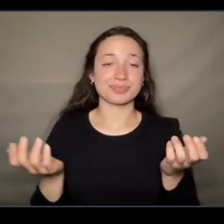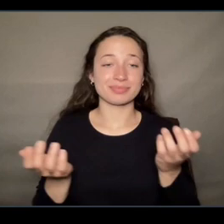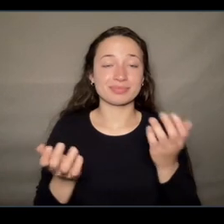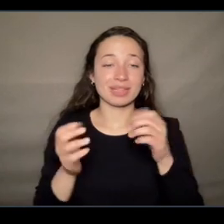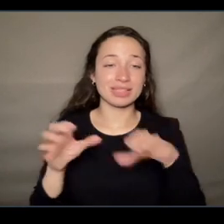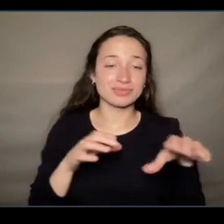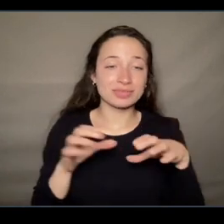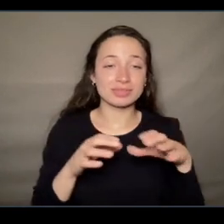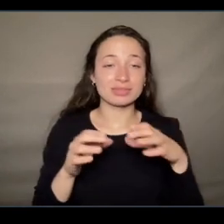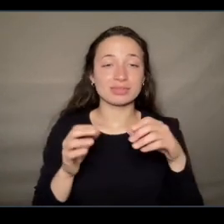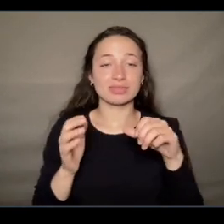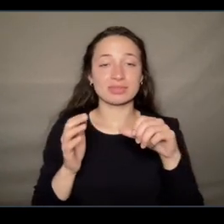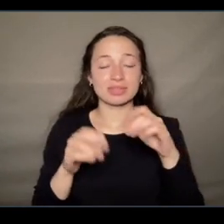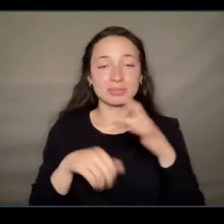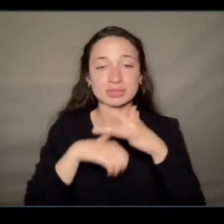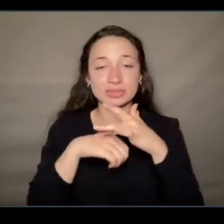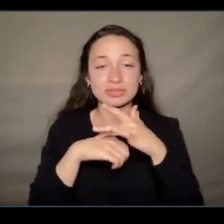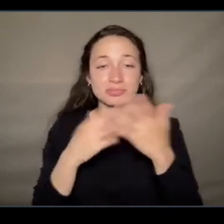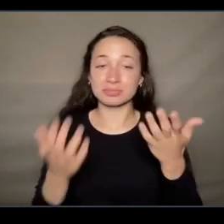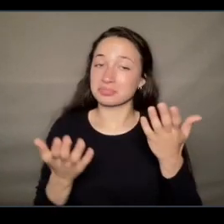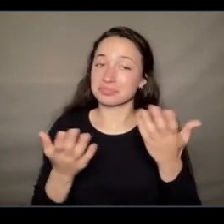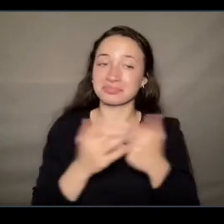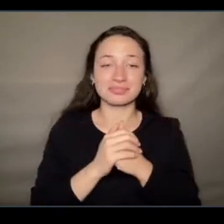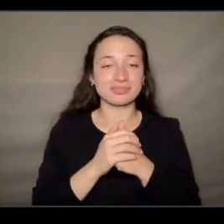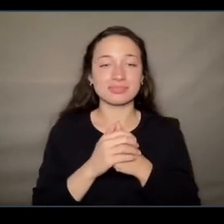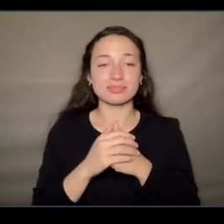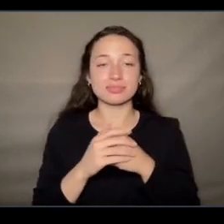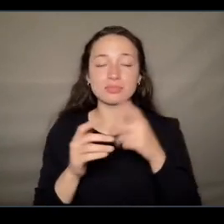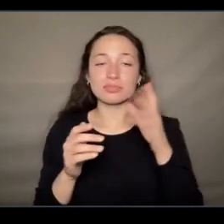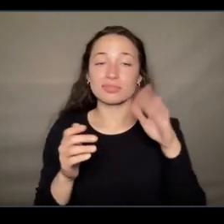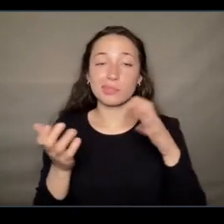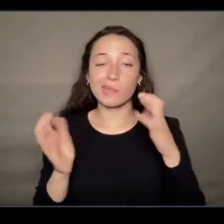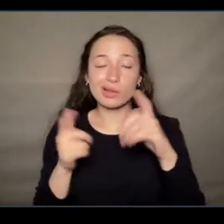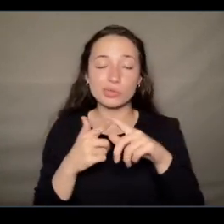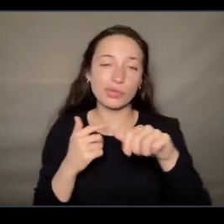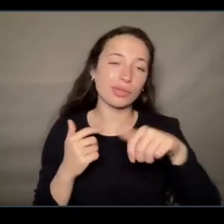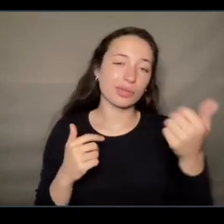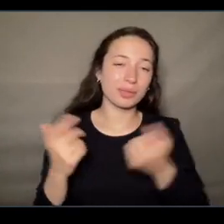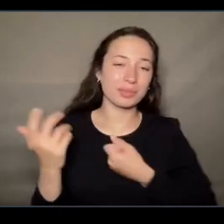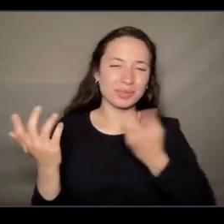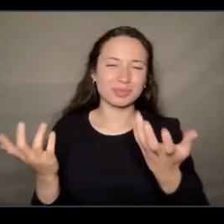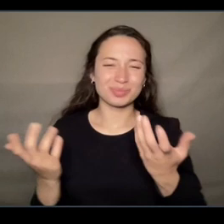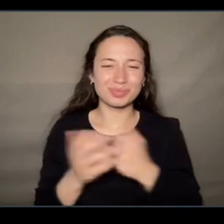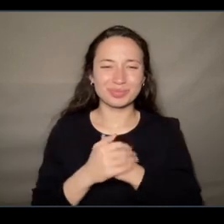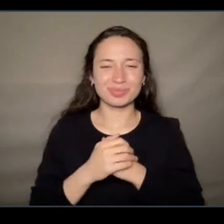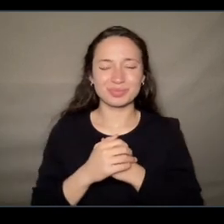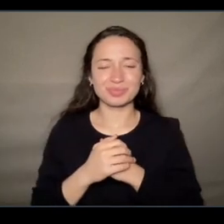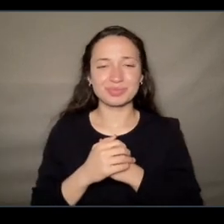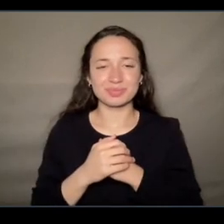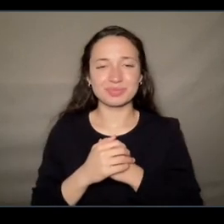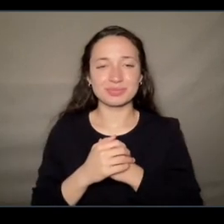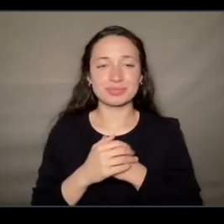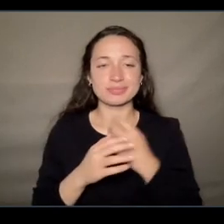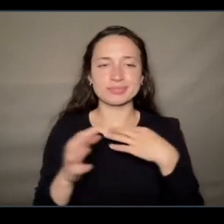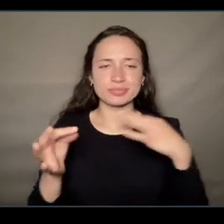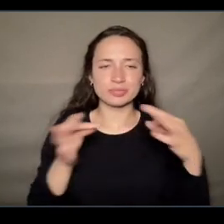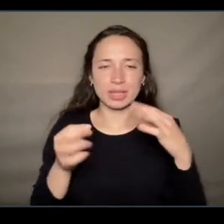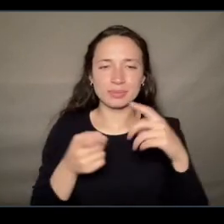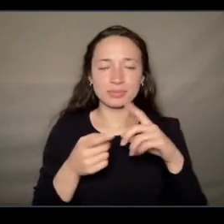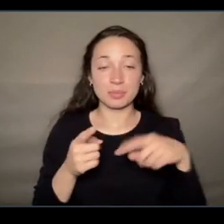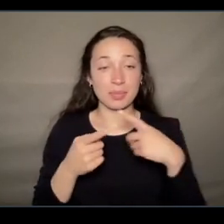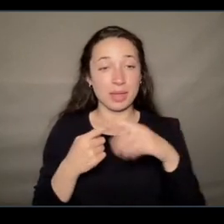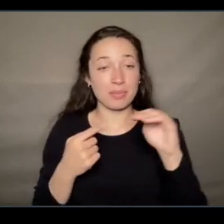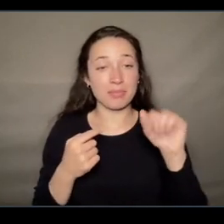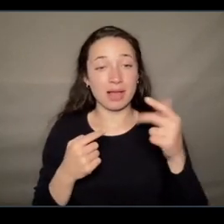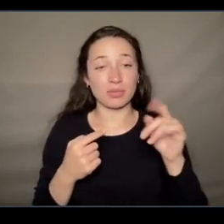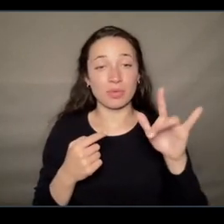and activity and obsession, even I'll say, to, you know, compared to other poems. And what I was describing